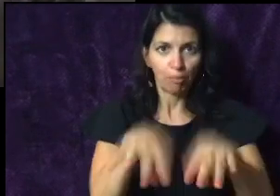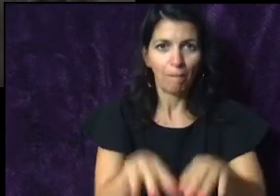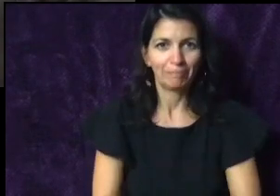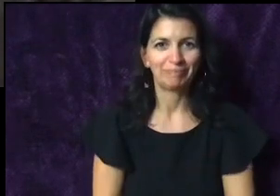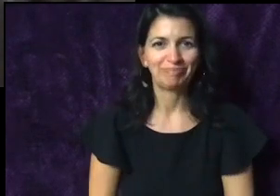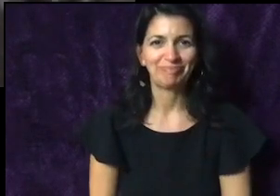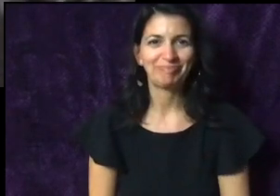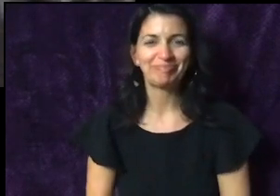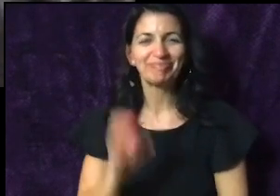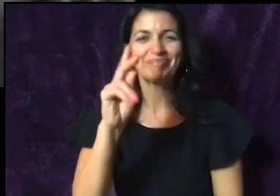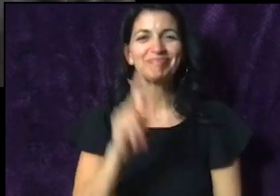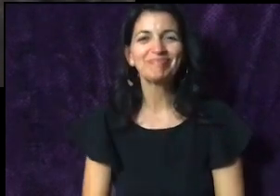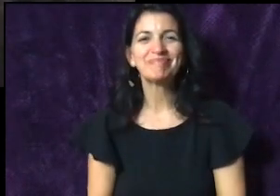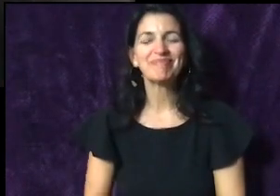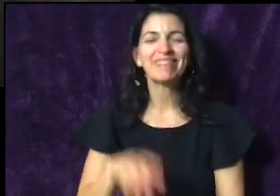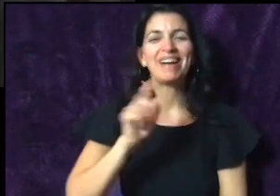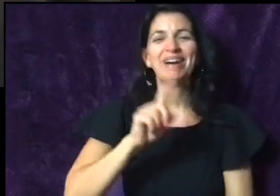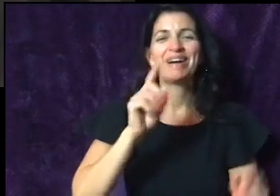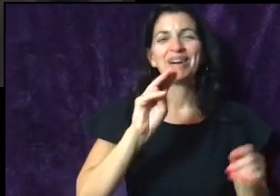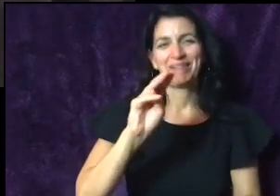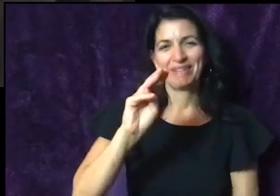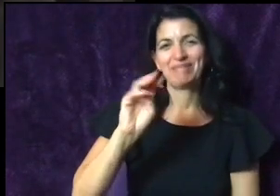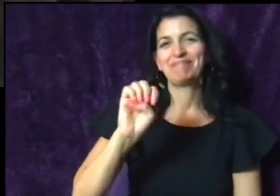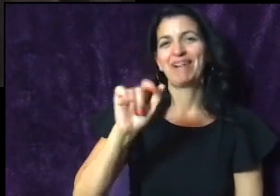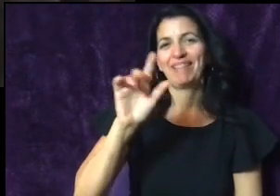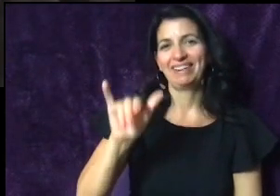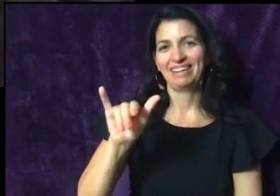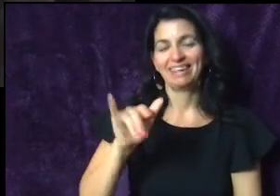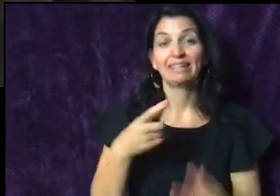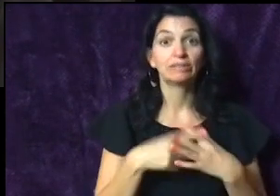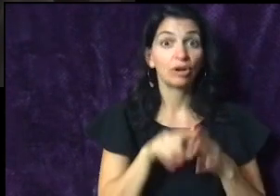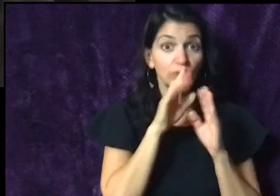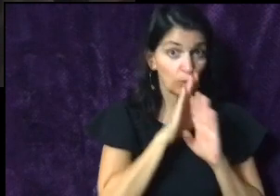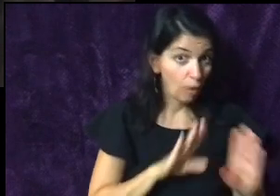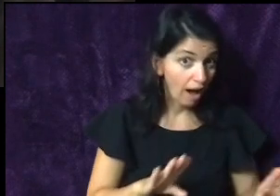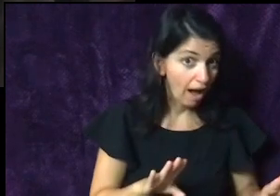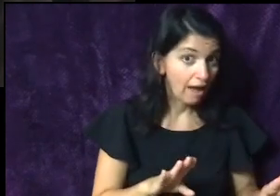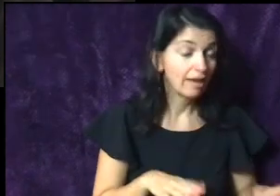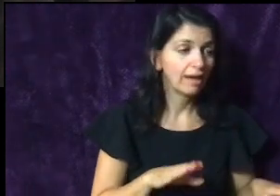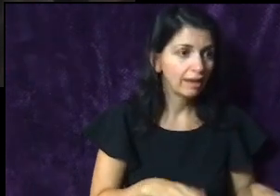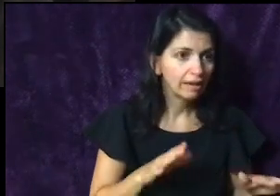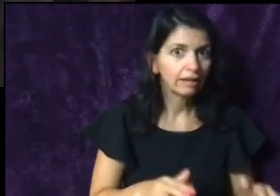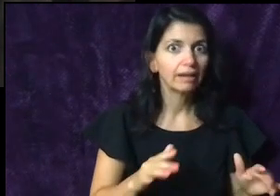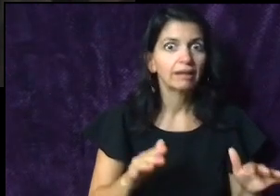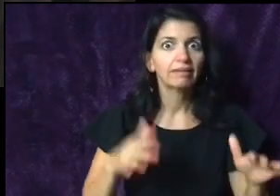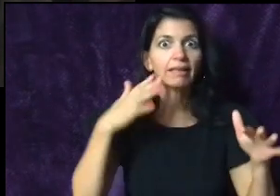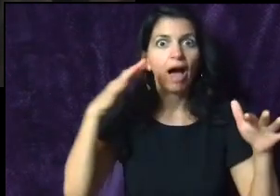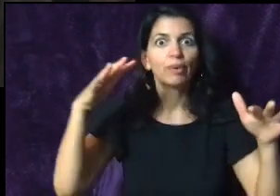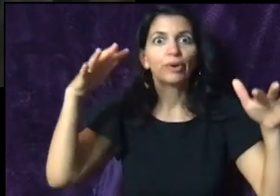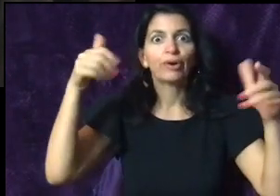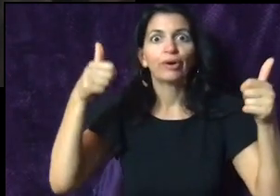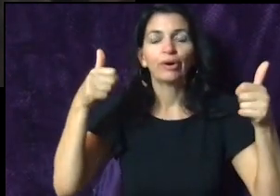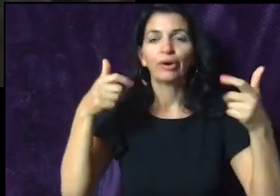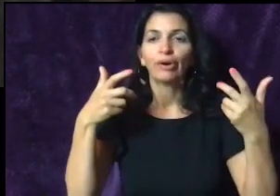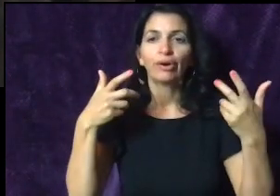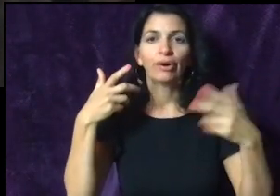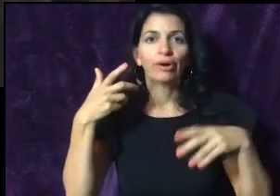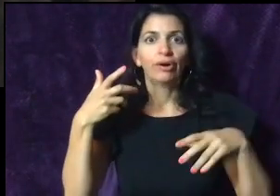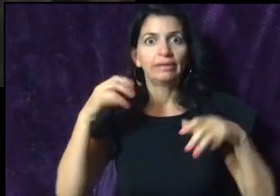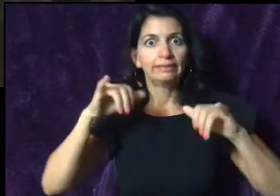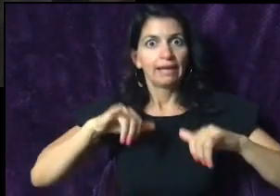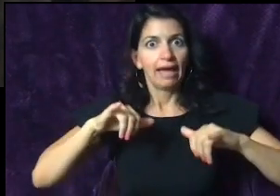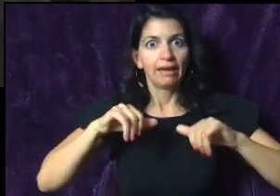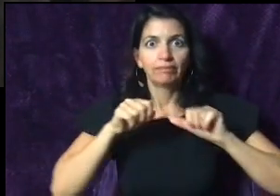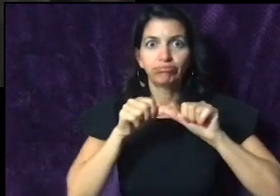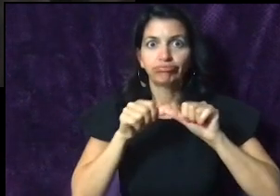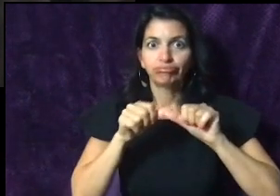Okay? All right, here we go. The melody starts quiet, gets louder, starts low,